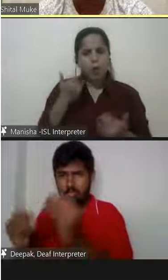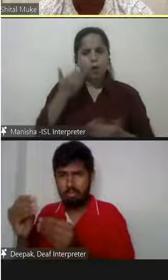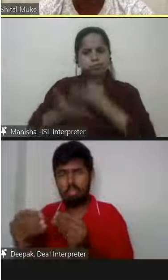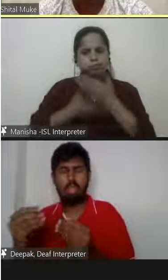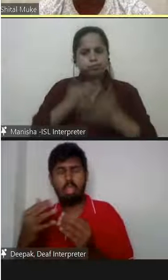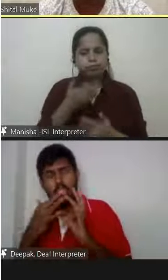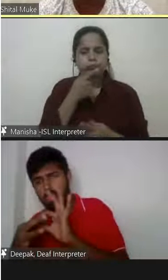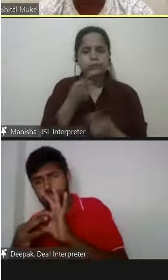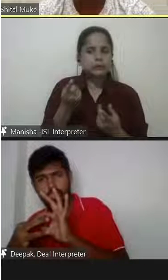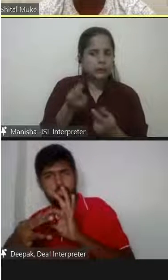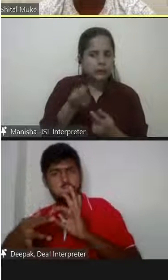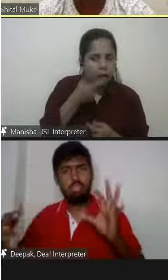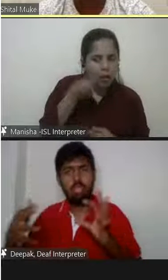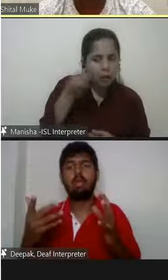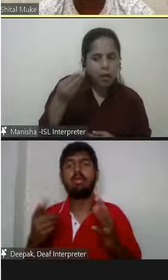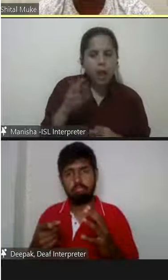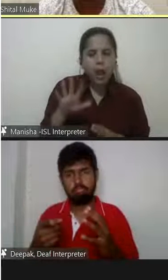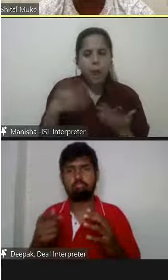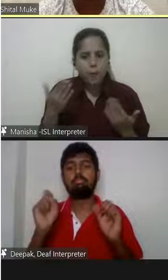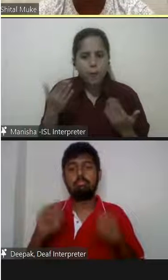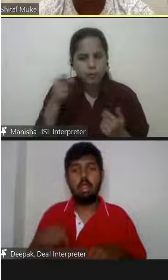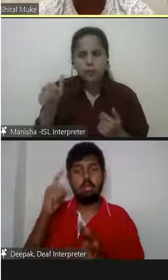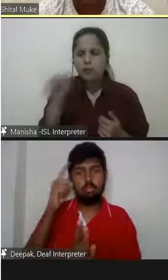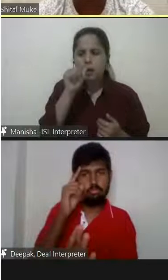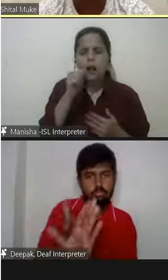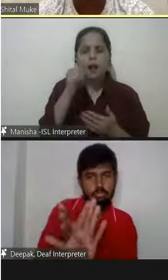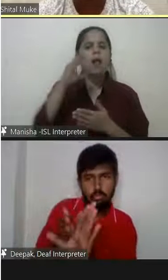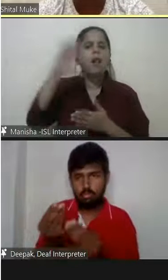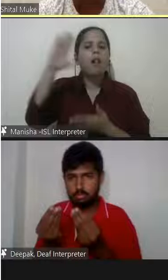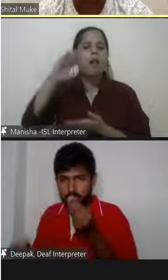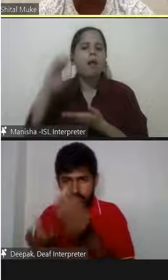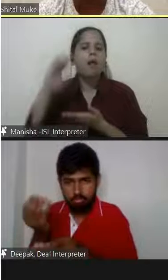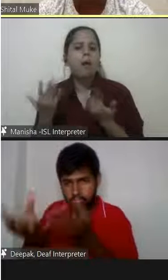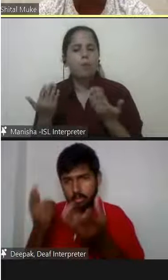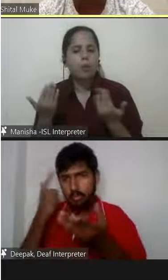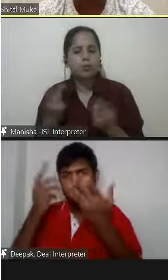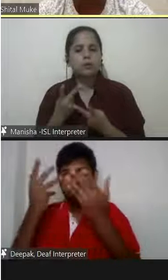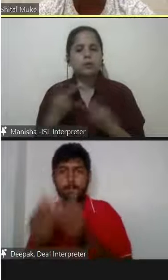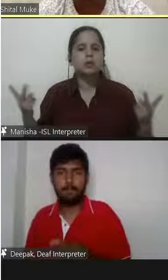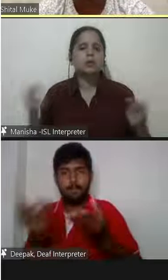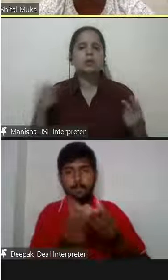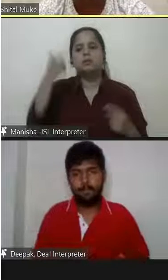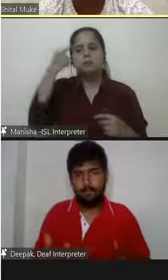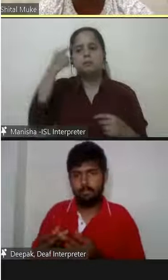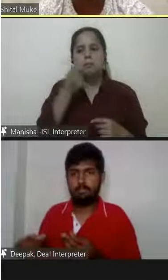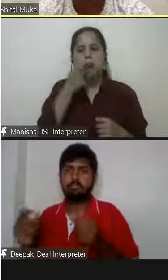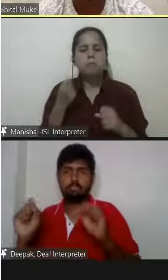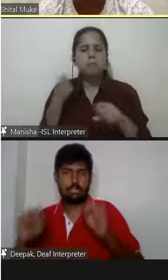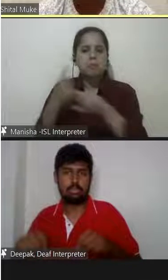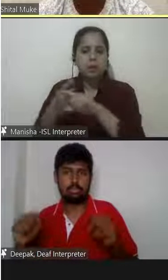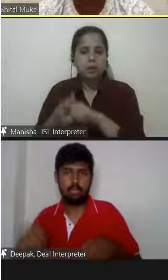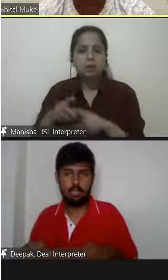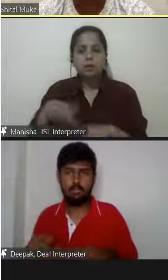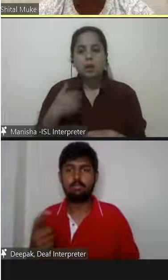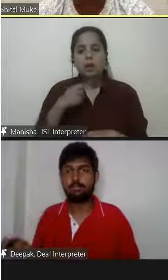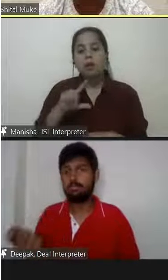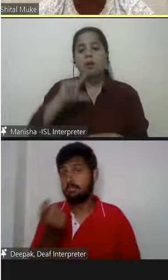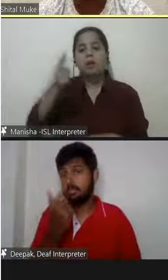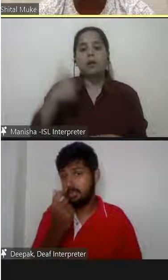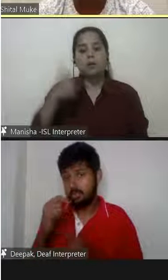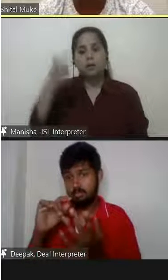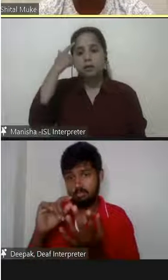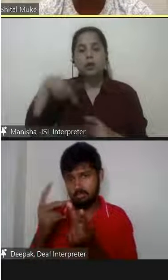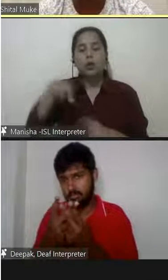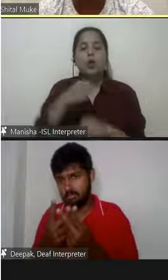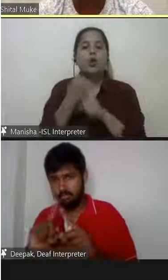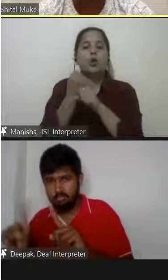treatment to develop these intervention packages, and later on we implement these packages in the